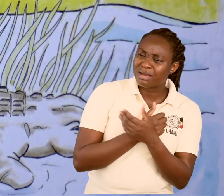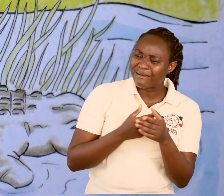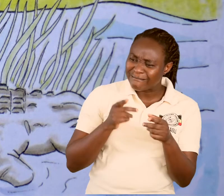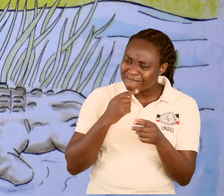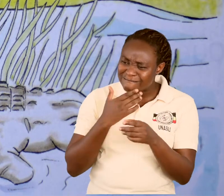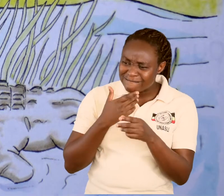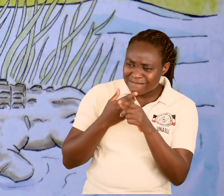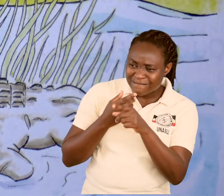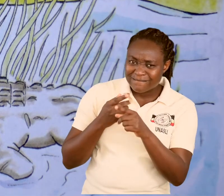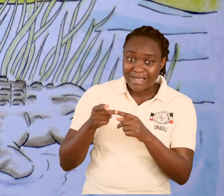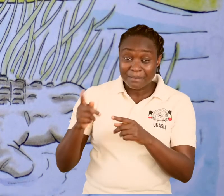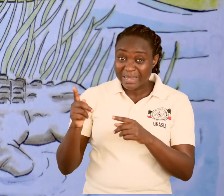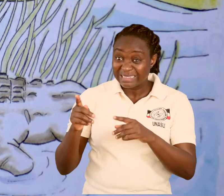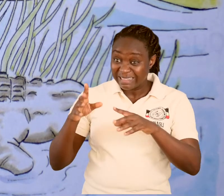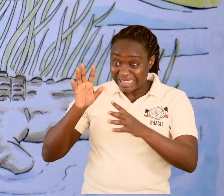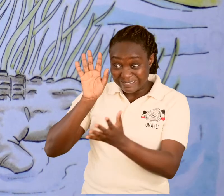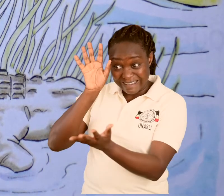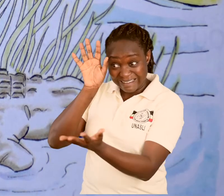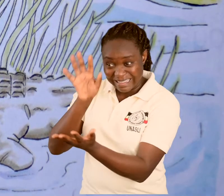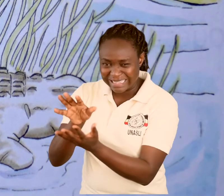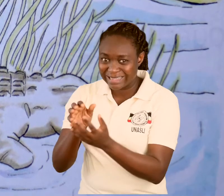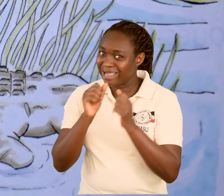and smart.